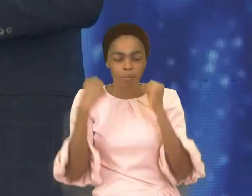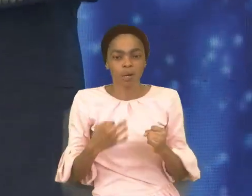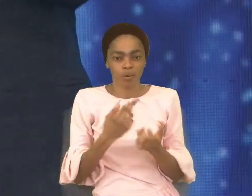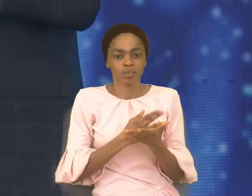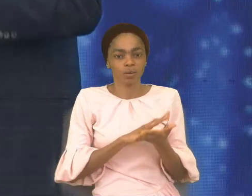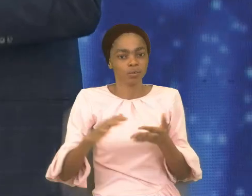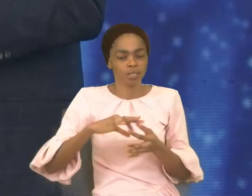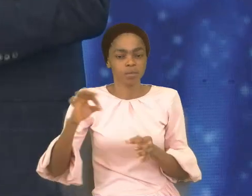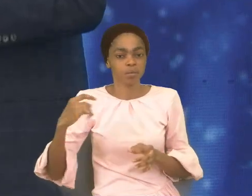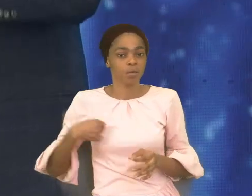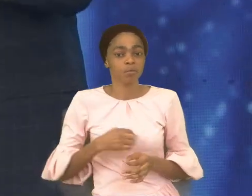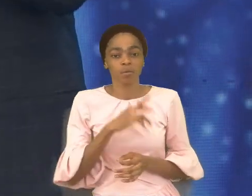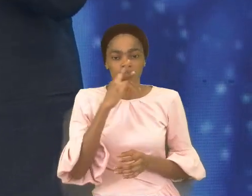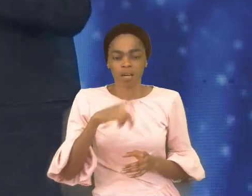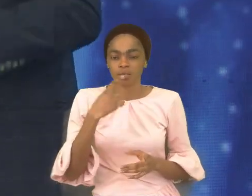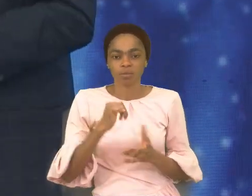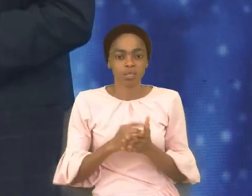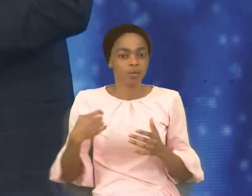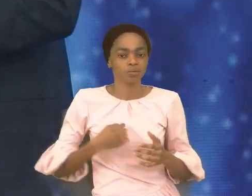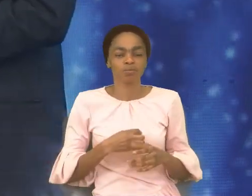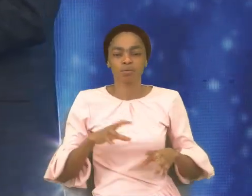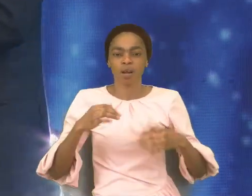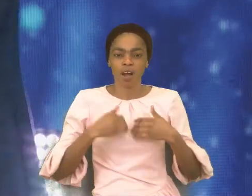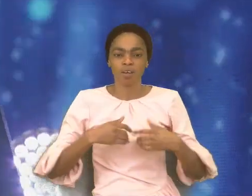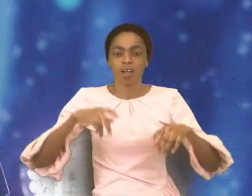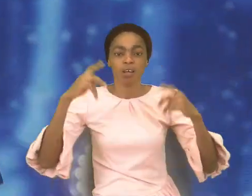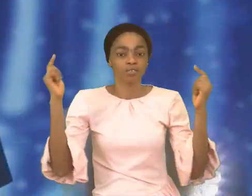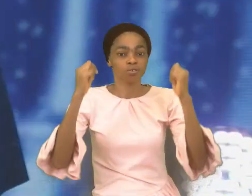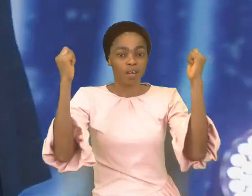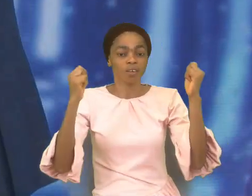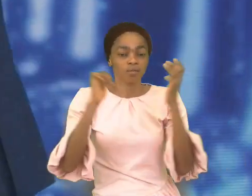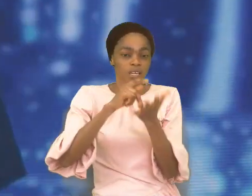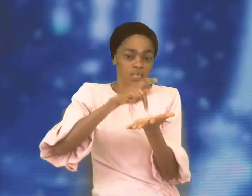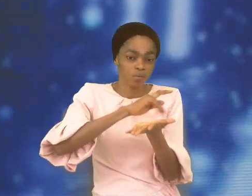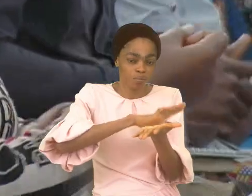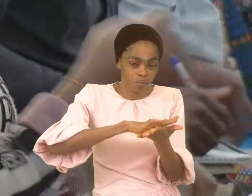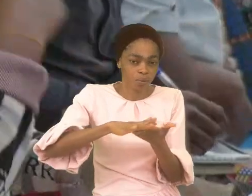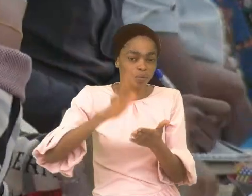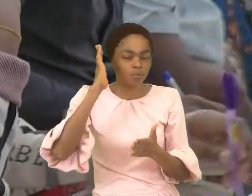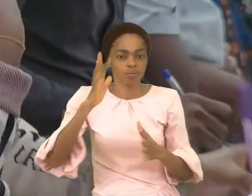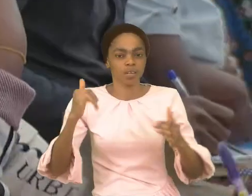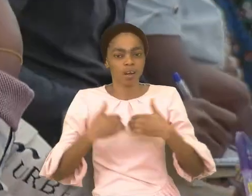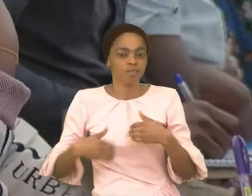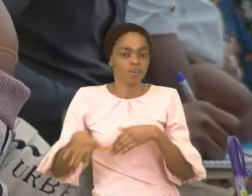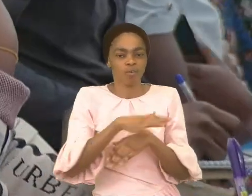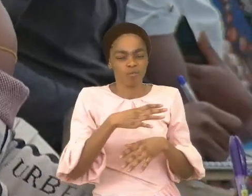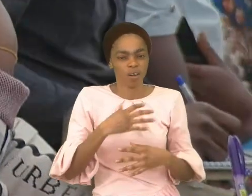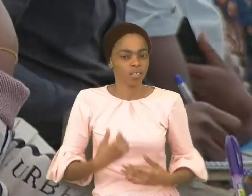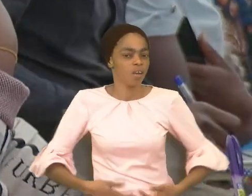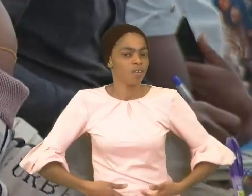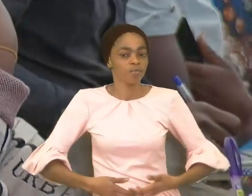over fearsome furnace. Look at Matthew chapter 5, verse 8. It